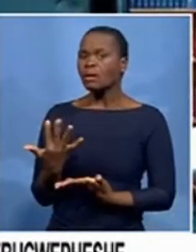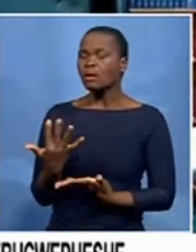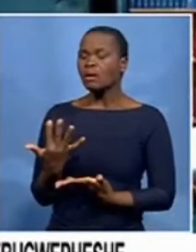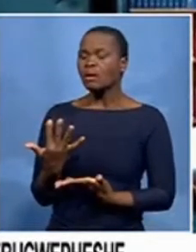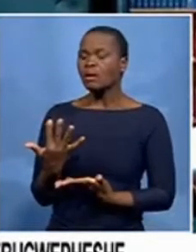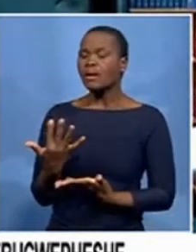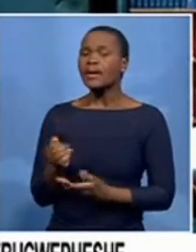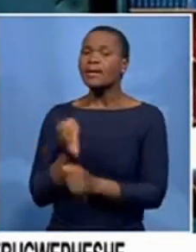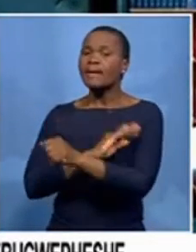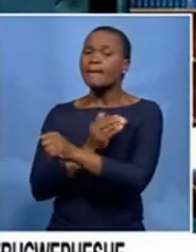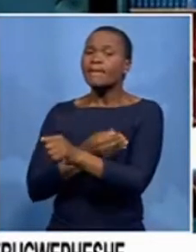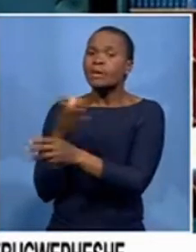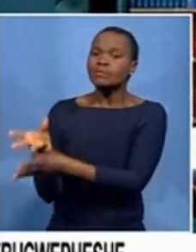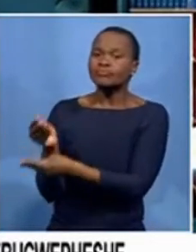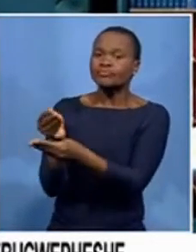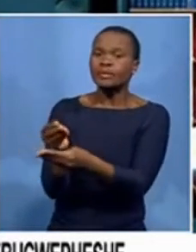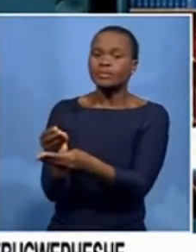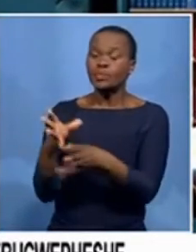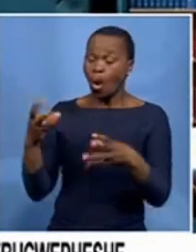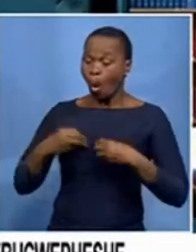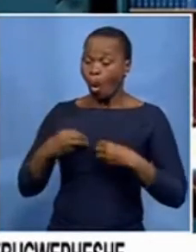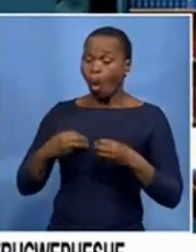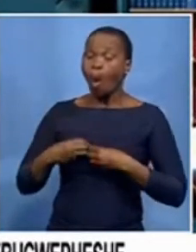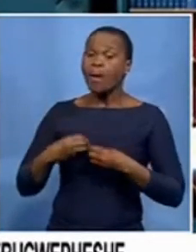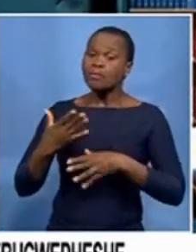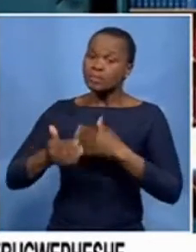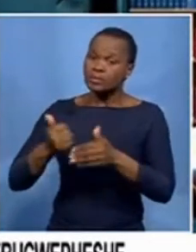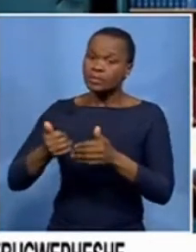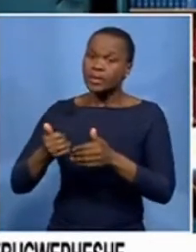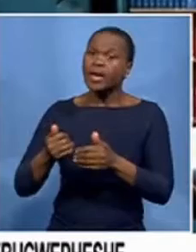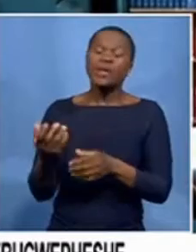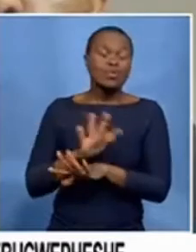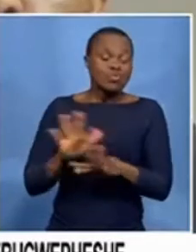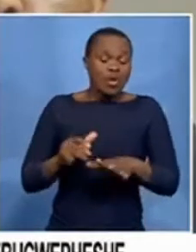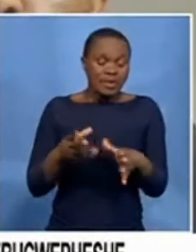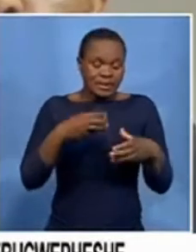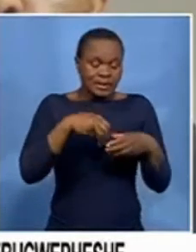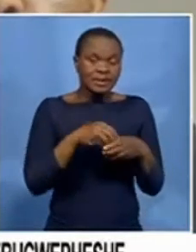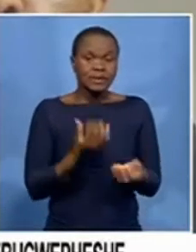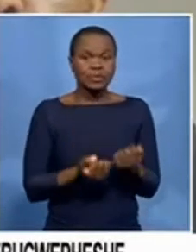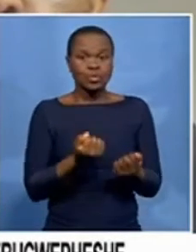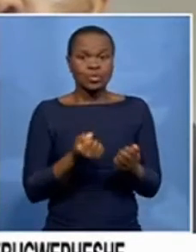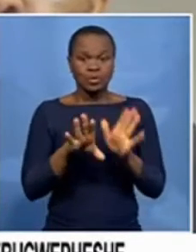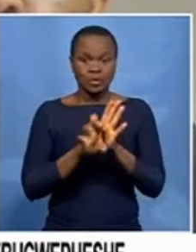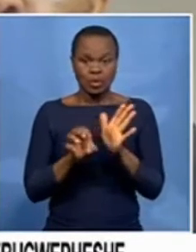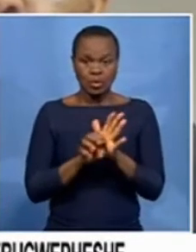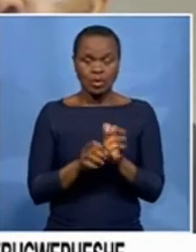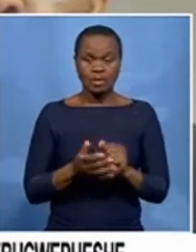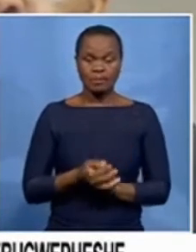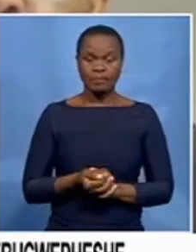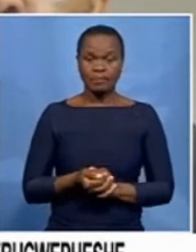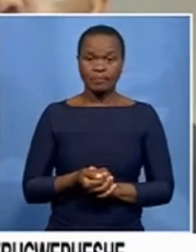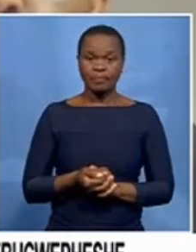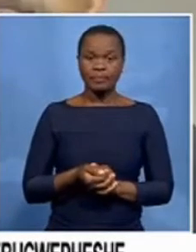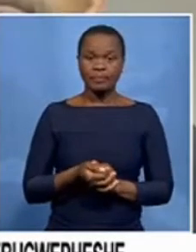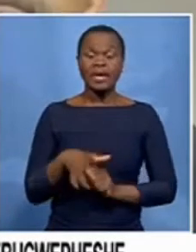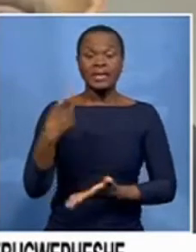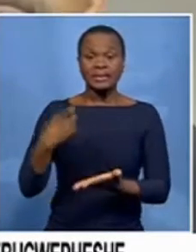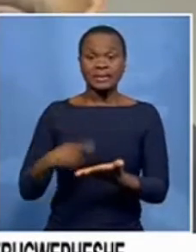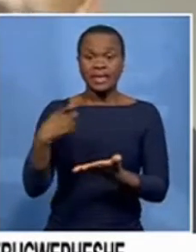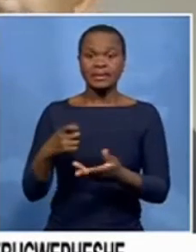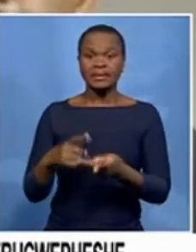inherent power over your own process, not over the process of the Constitutional Court. Abuka tonke tinhlangothi Jaji Mnguni uvune